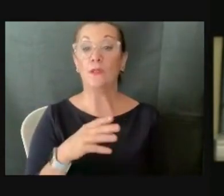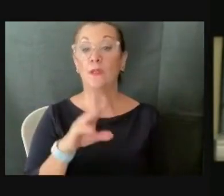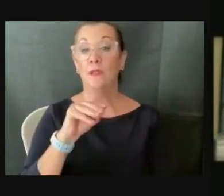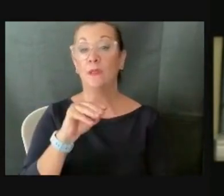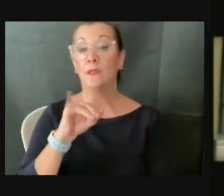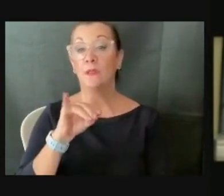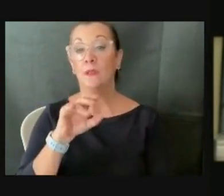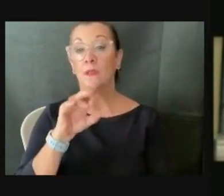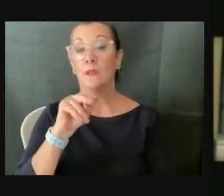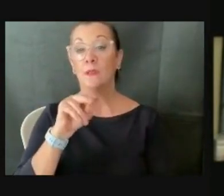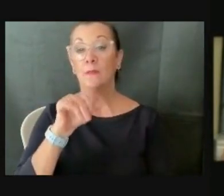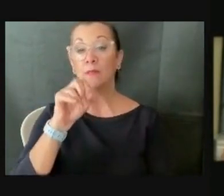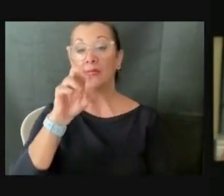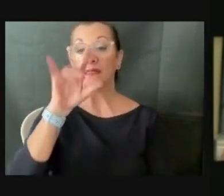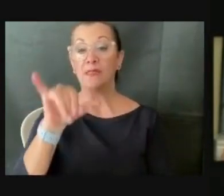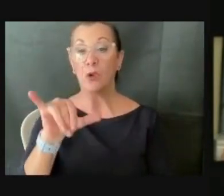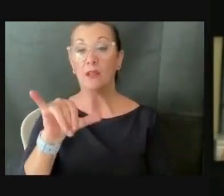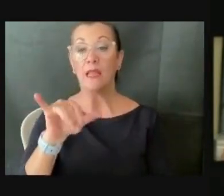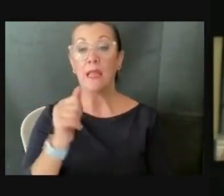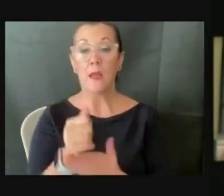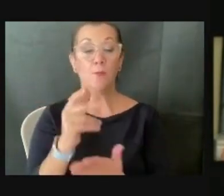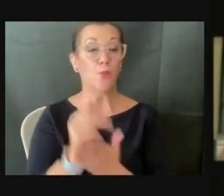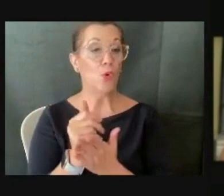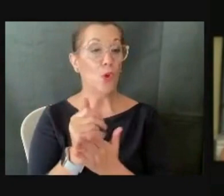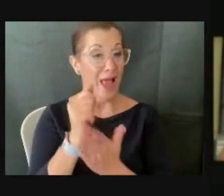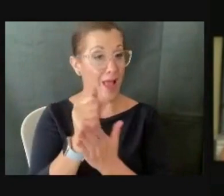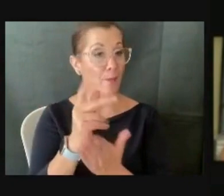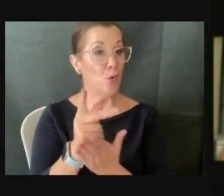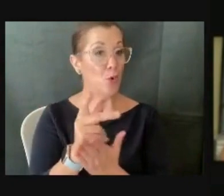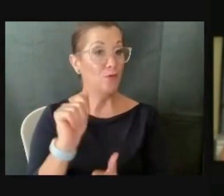ministerially approved ADUs.